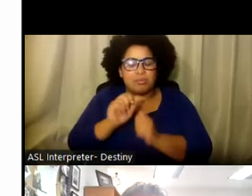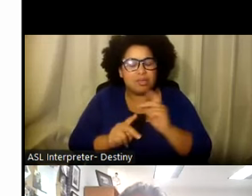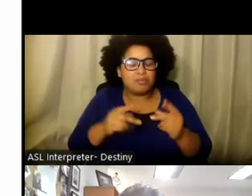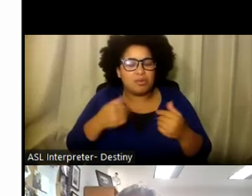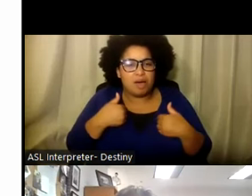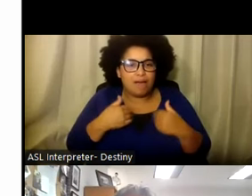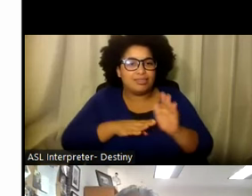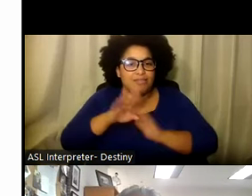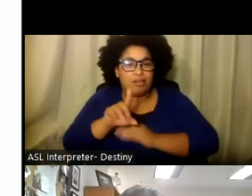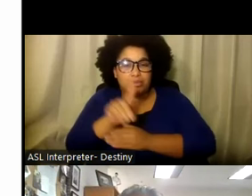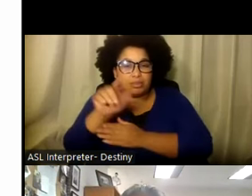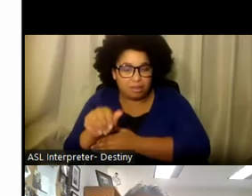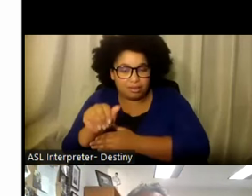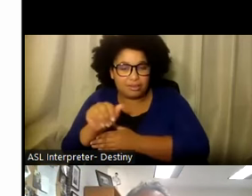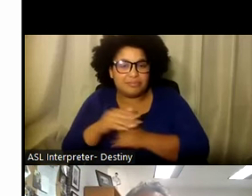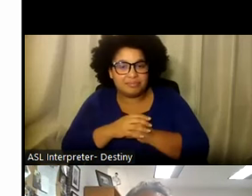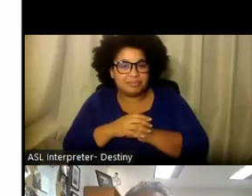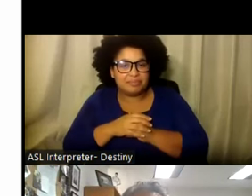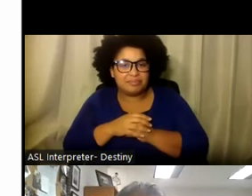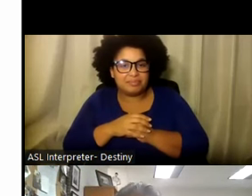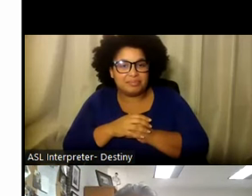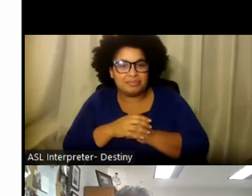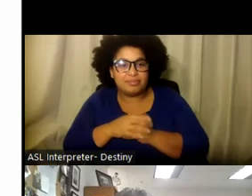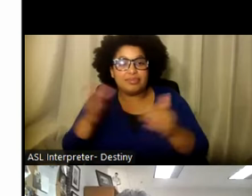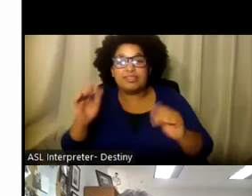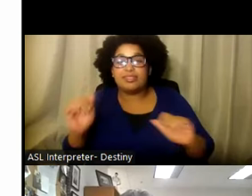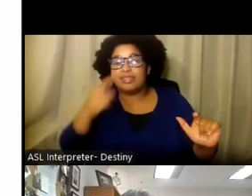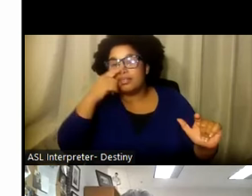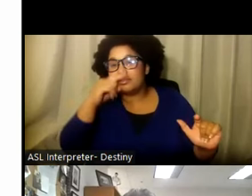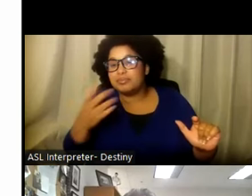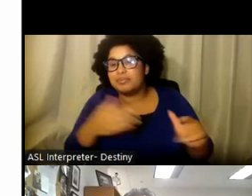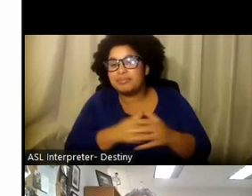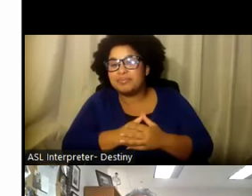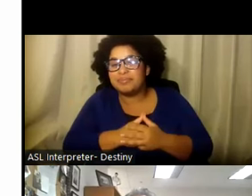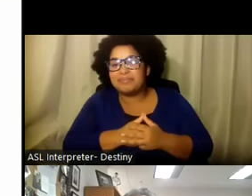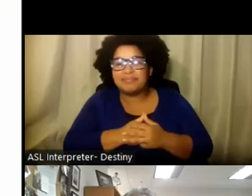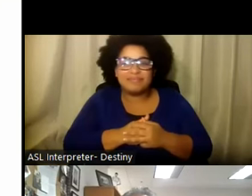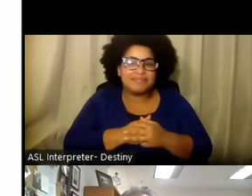developmental disabilities and their families. Next slide, please.